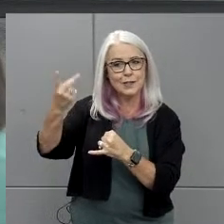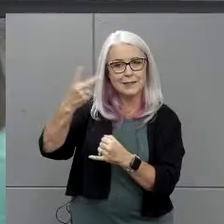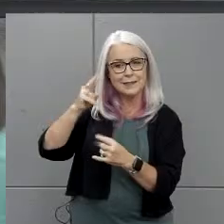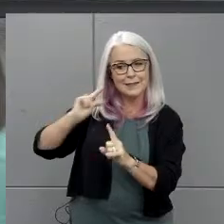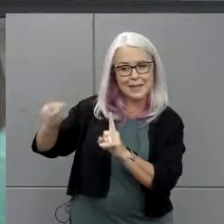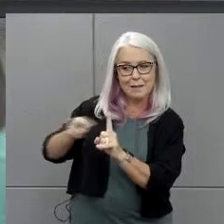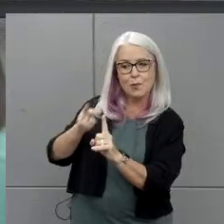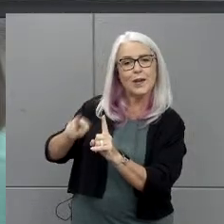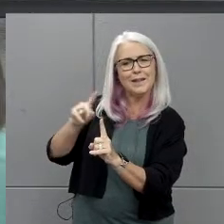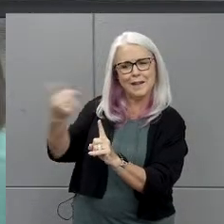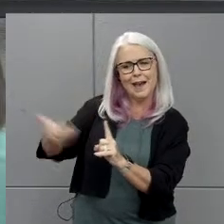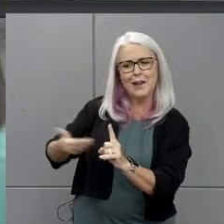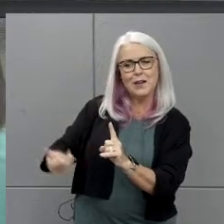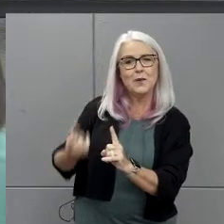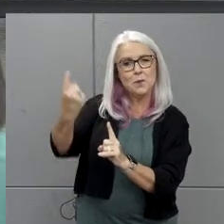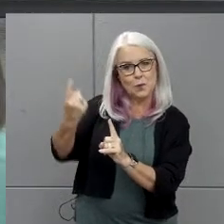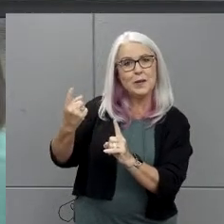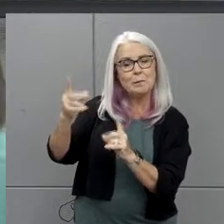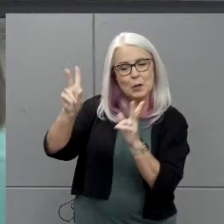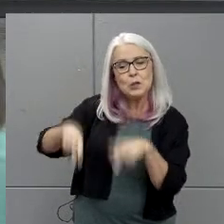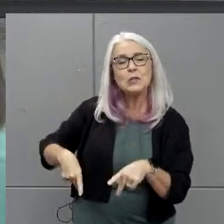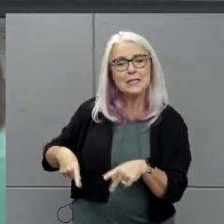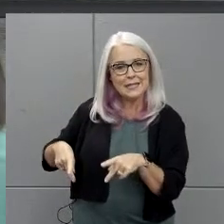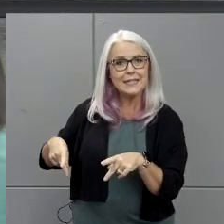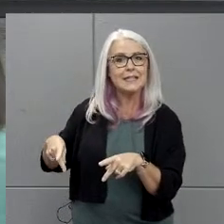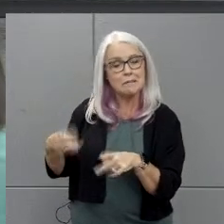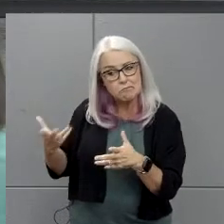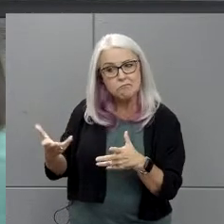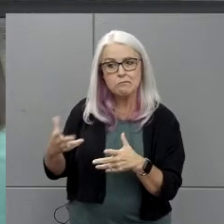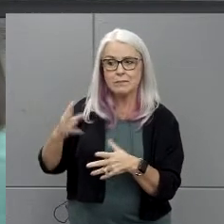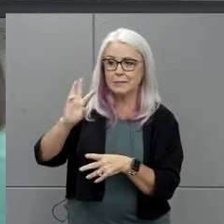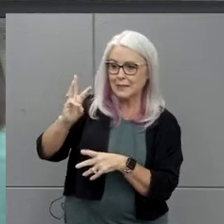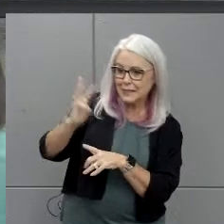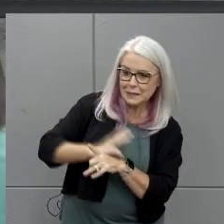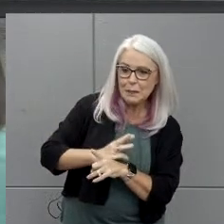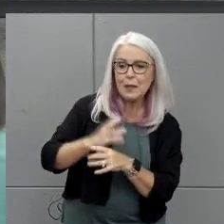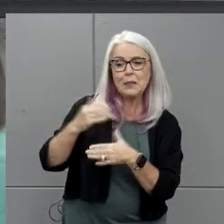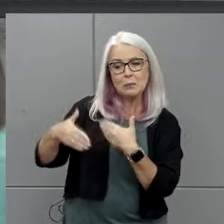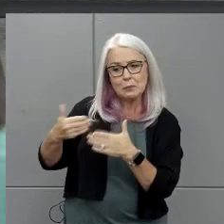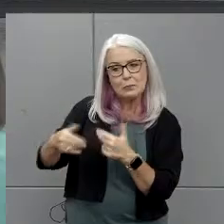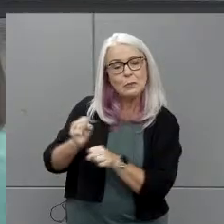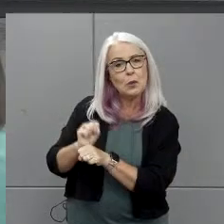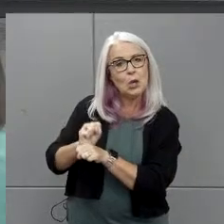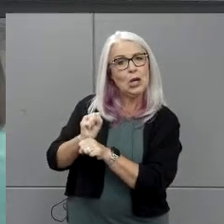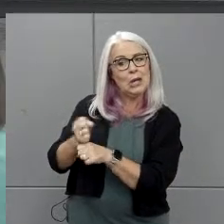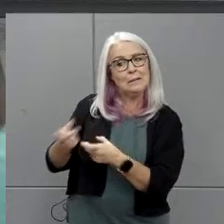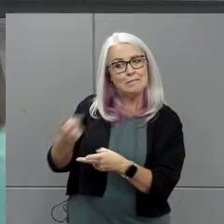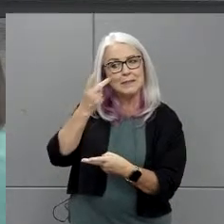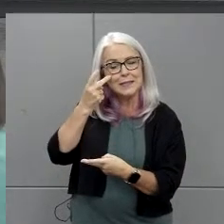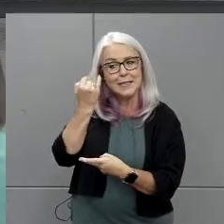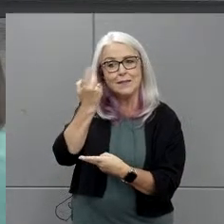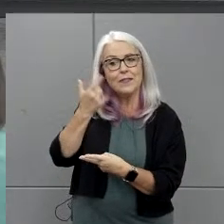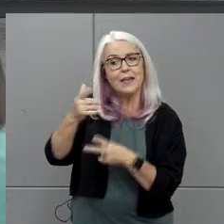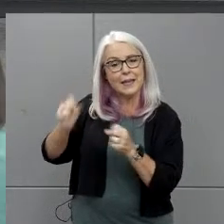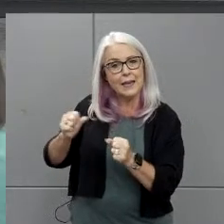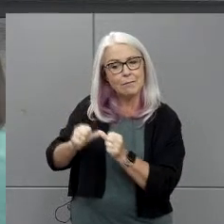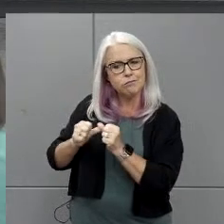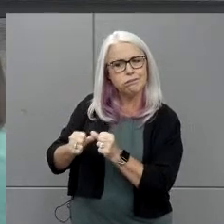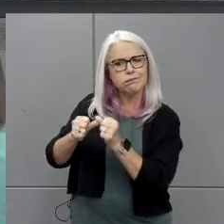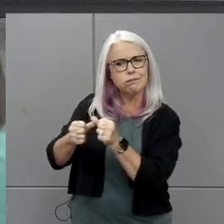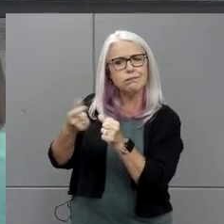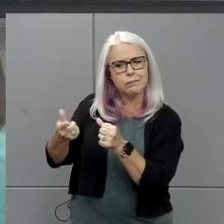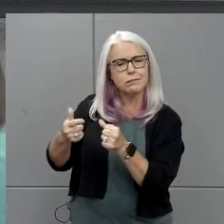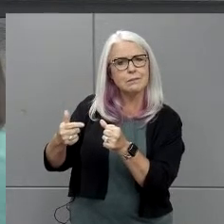yes, hiring one person and they do a 6-month time period to see whether or not they can uphold the